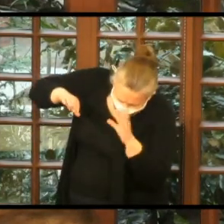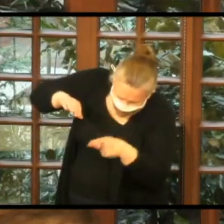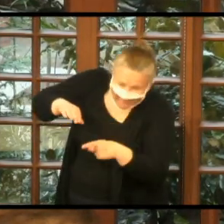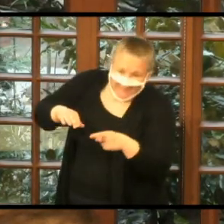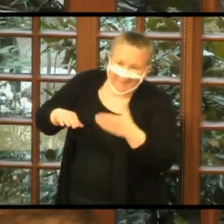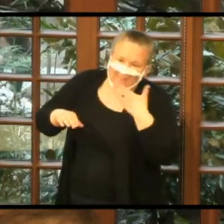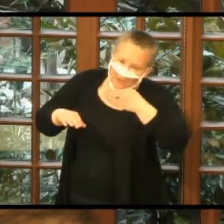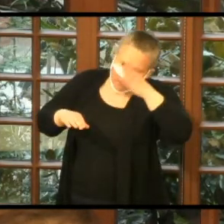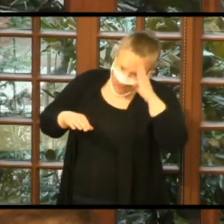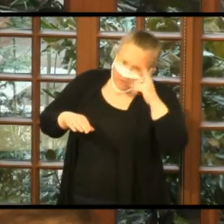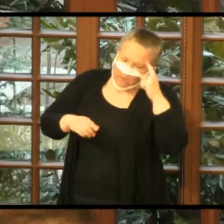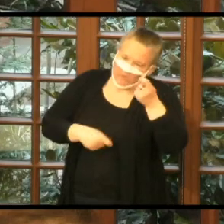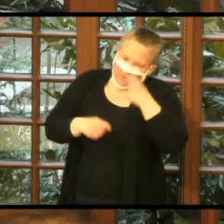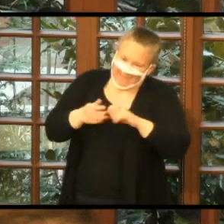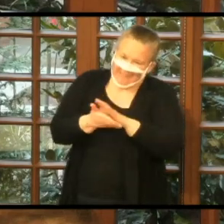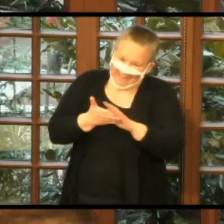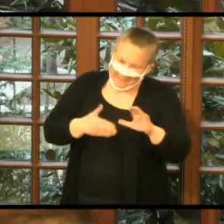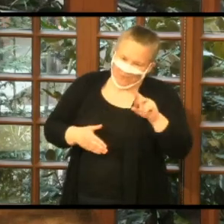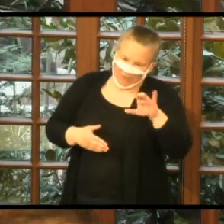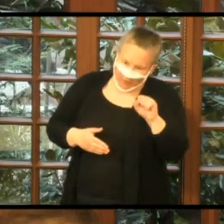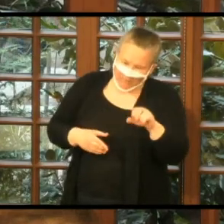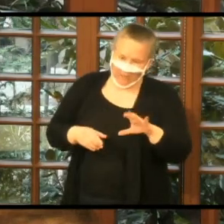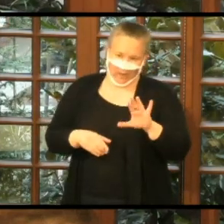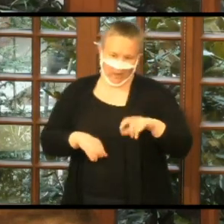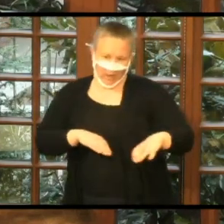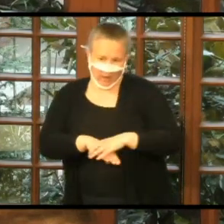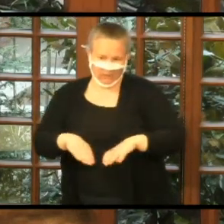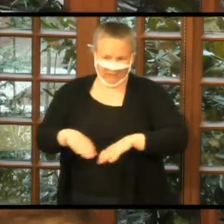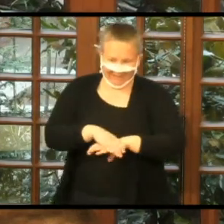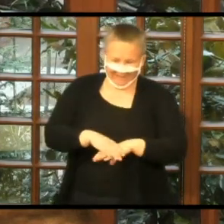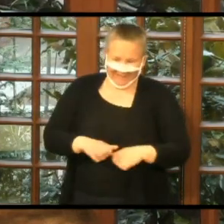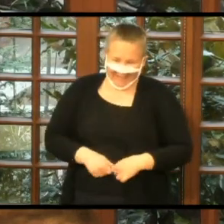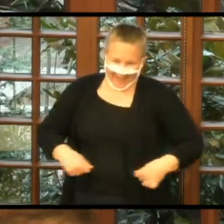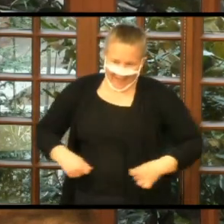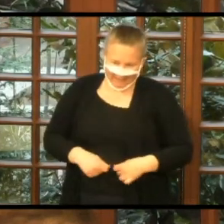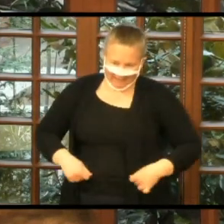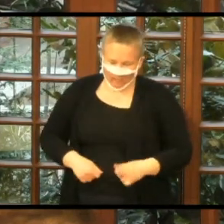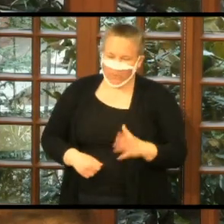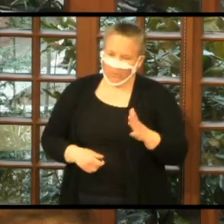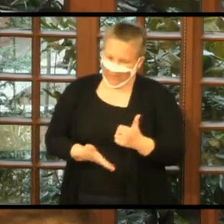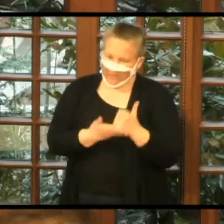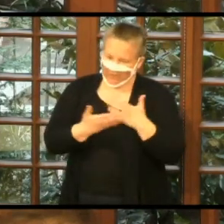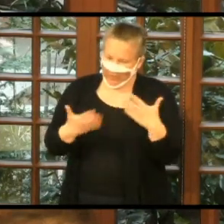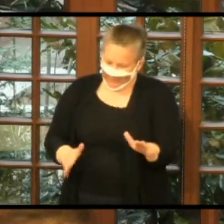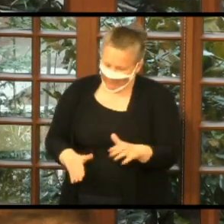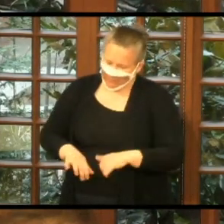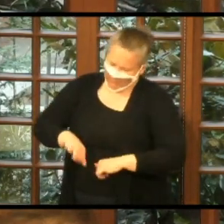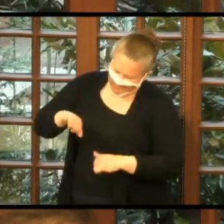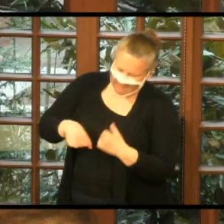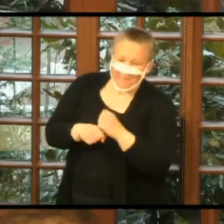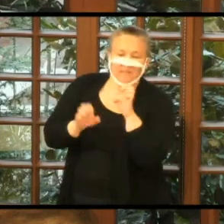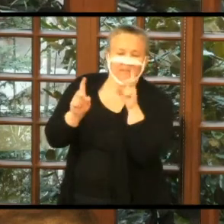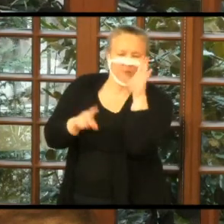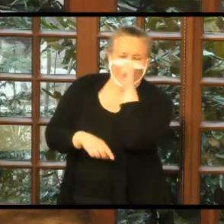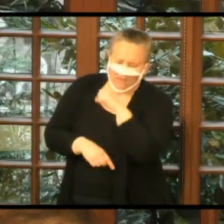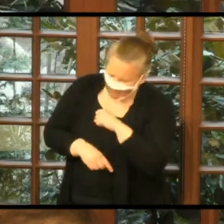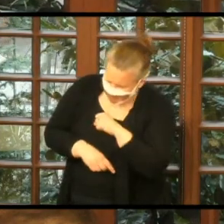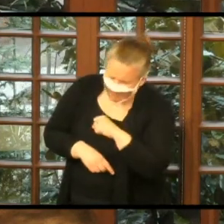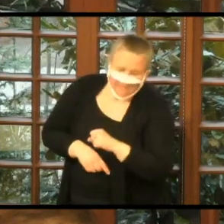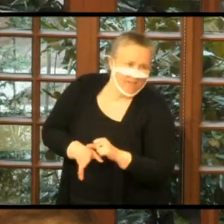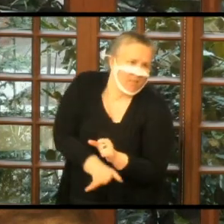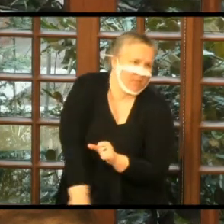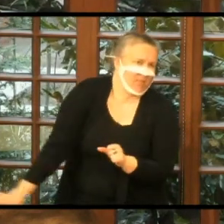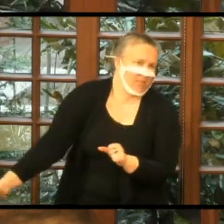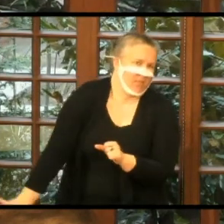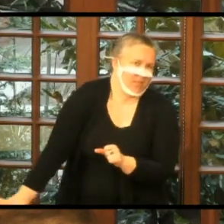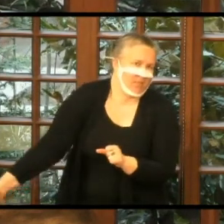thought to change into clean scrubs and clogs for this job. The elastic waist is already coming in handy. He makes an educated guess, reaches an arm into the